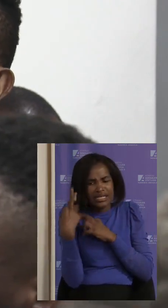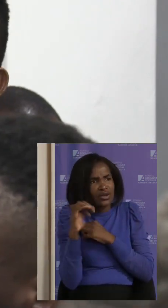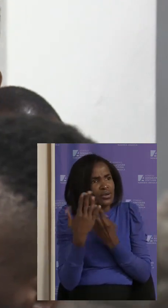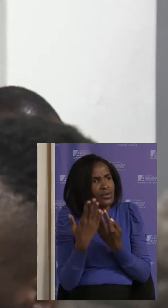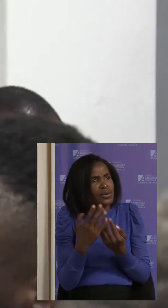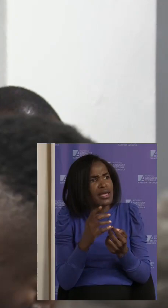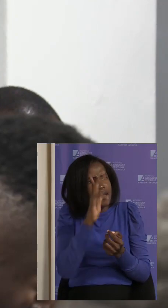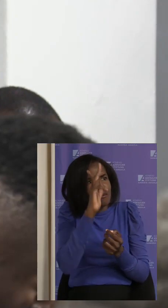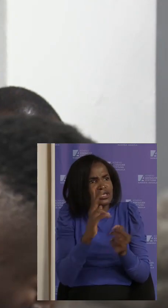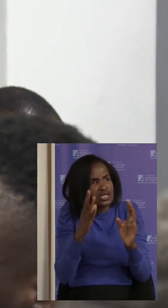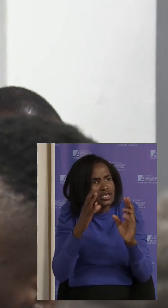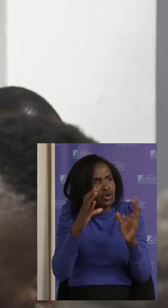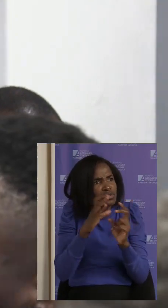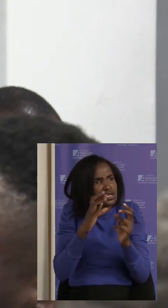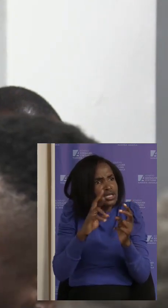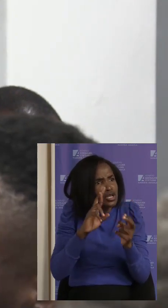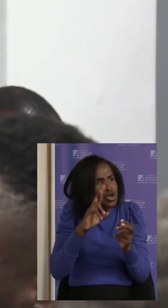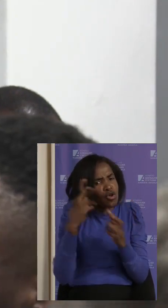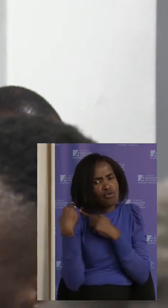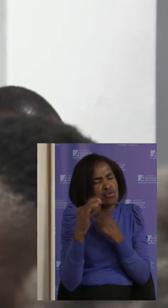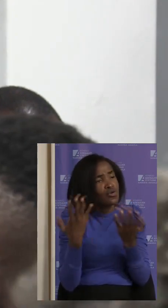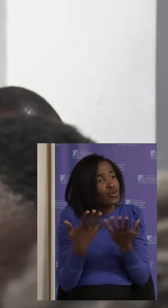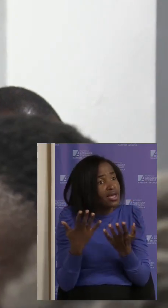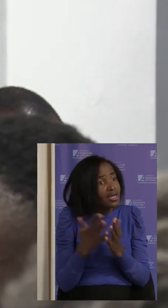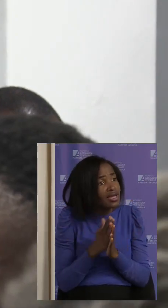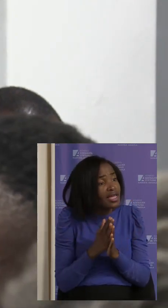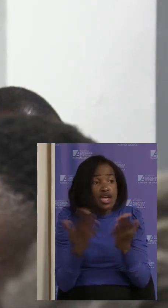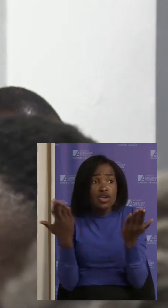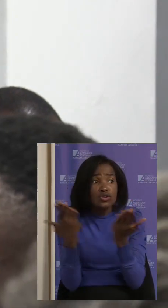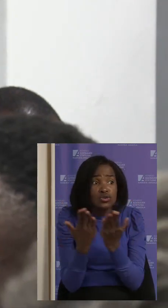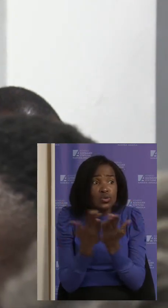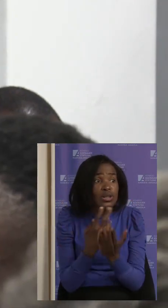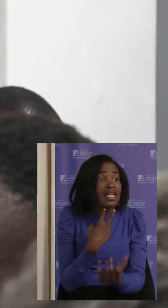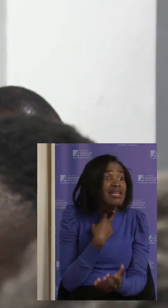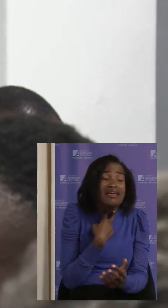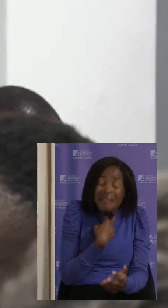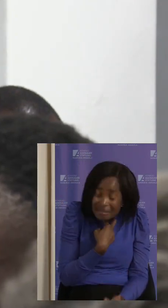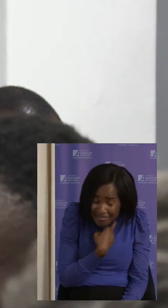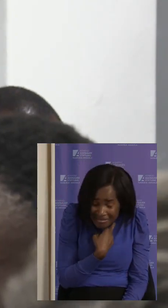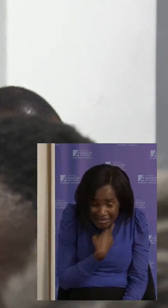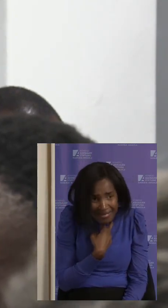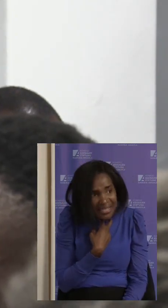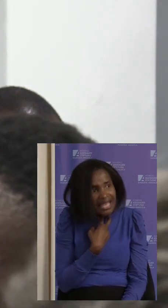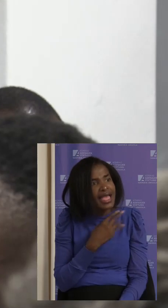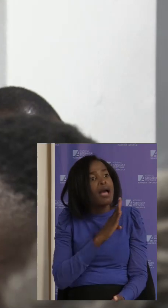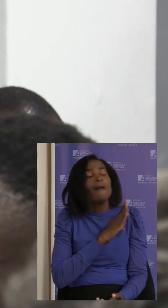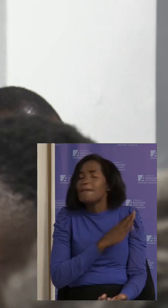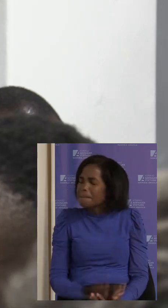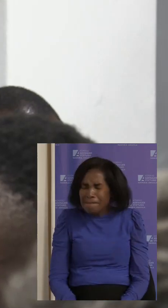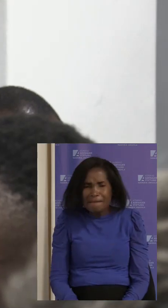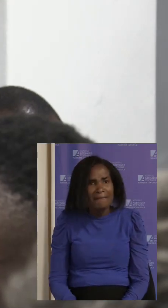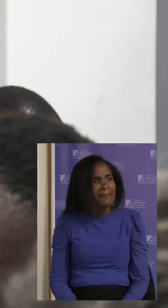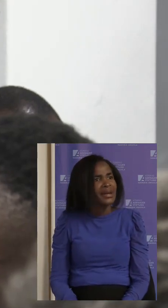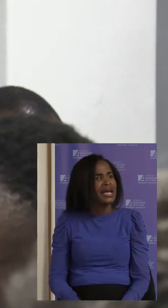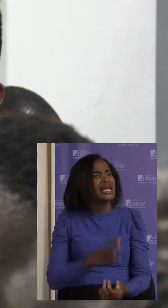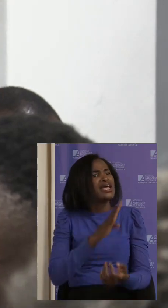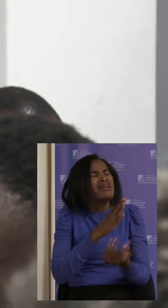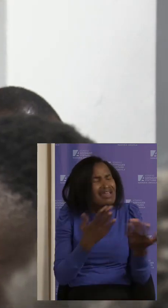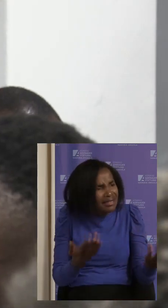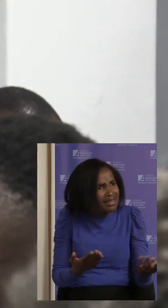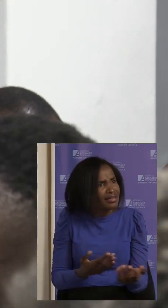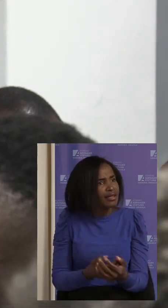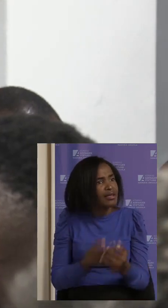as a person in the community? I'll tell you, schools are struggling at a management level with school board members. People who have an insight